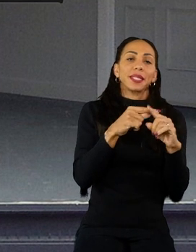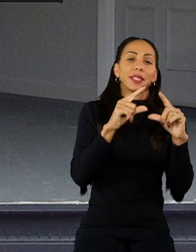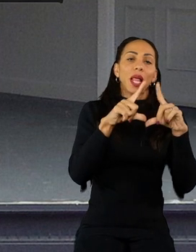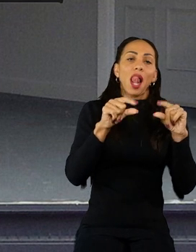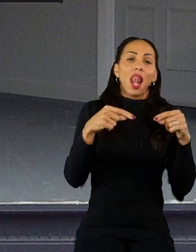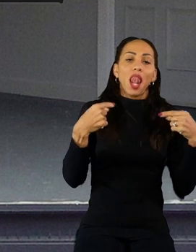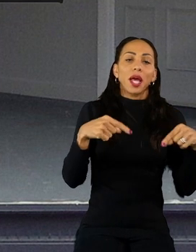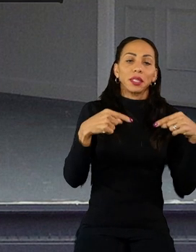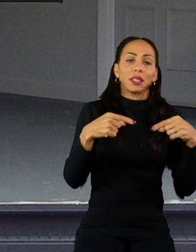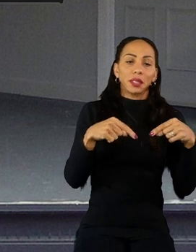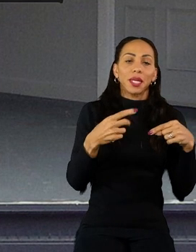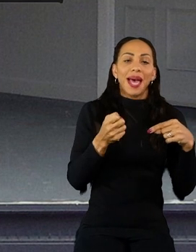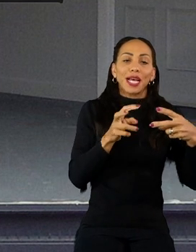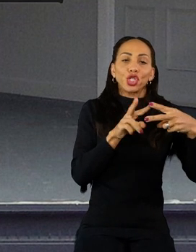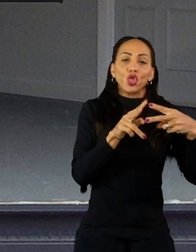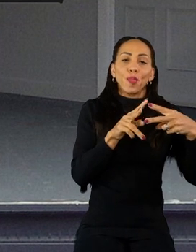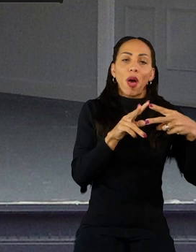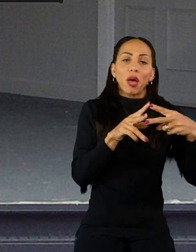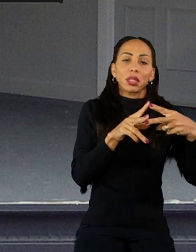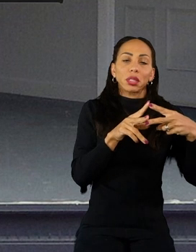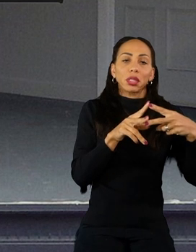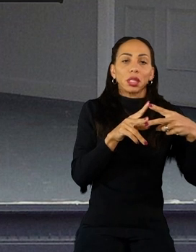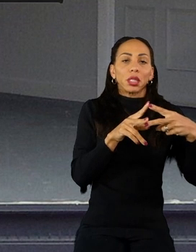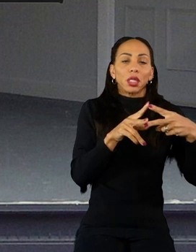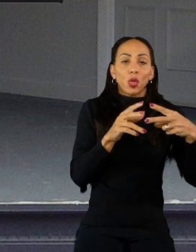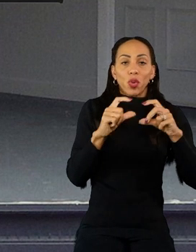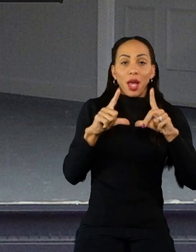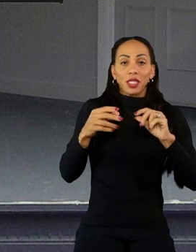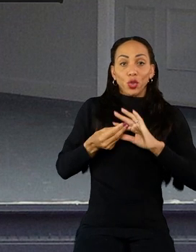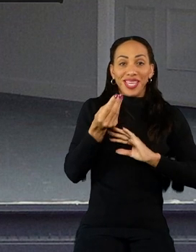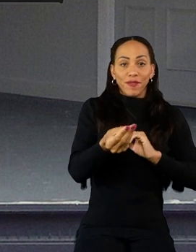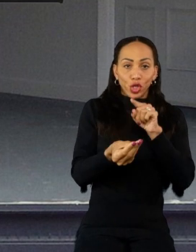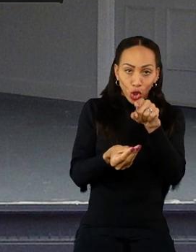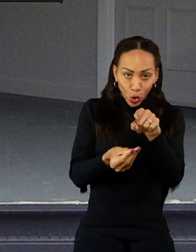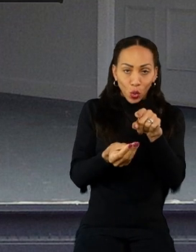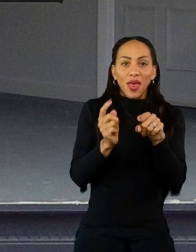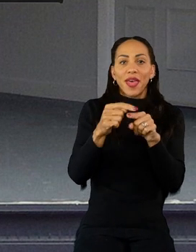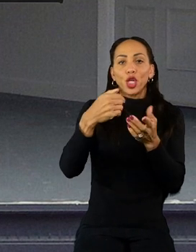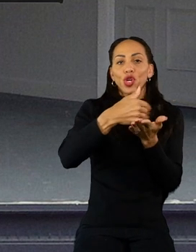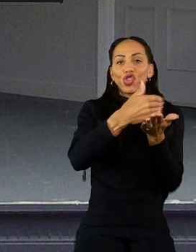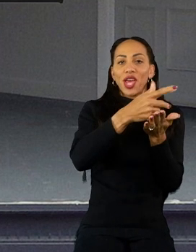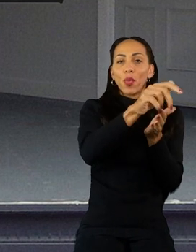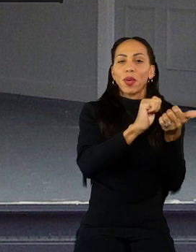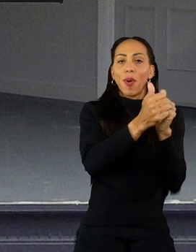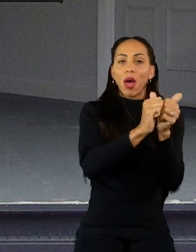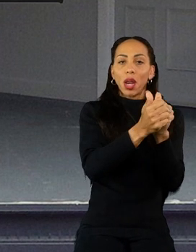also provide you with a license for vMix that has two sort of seats in the license, which means you can share that license